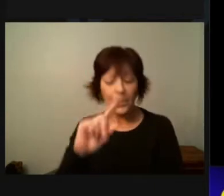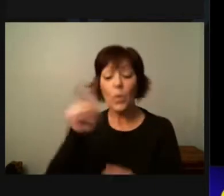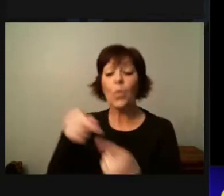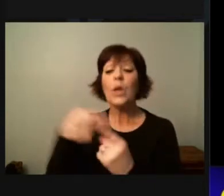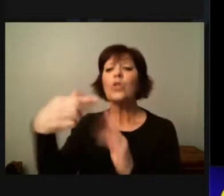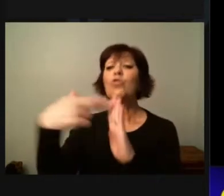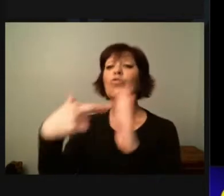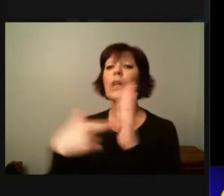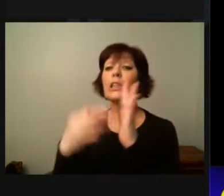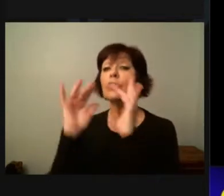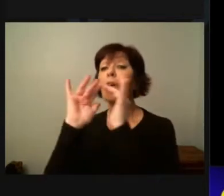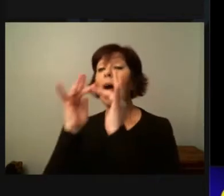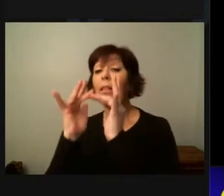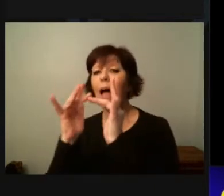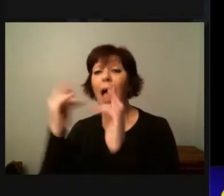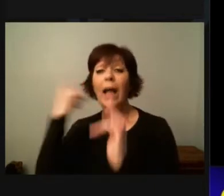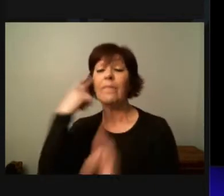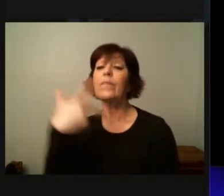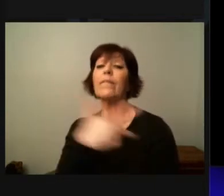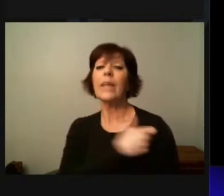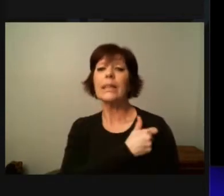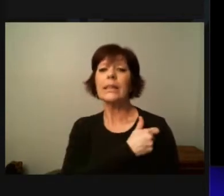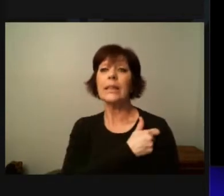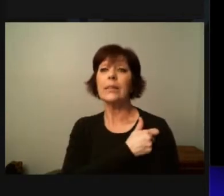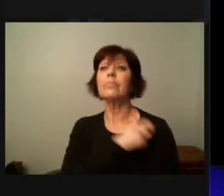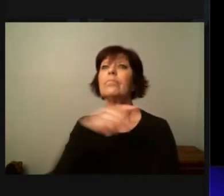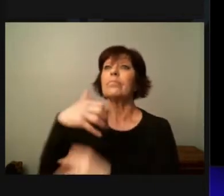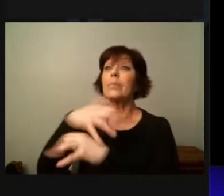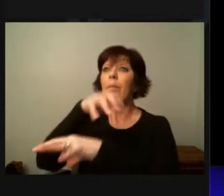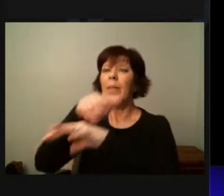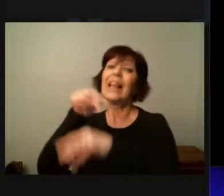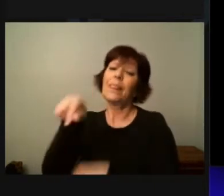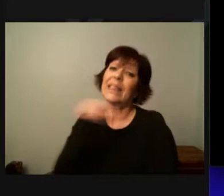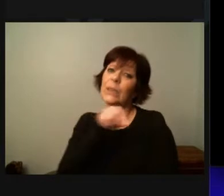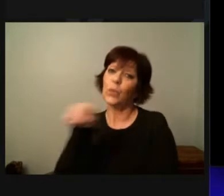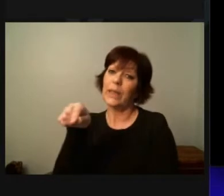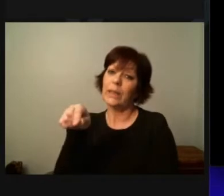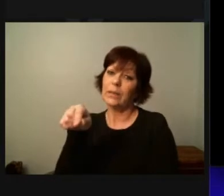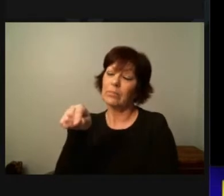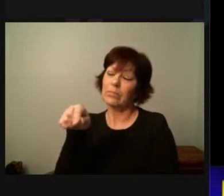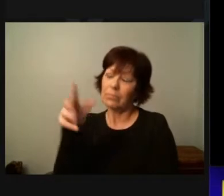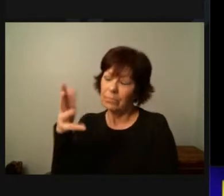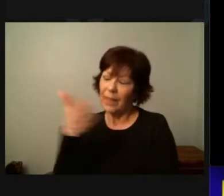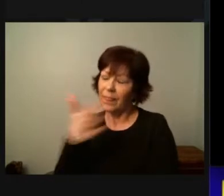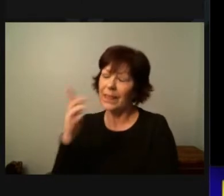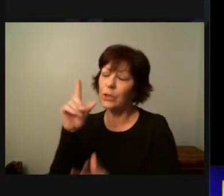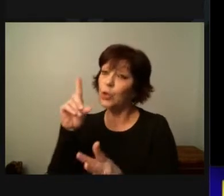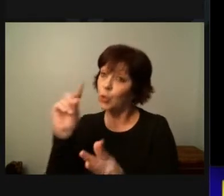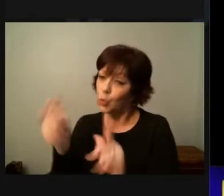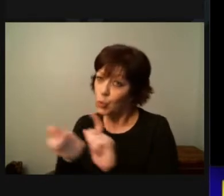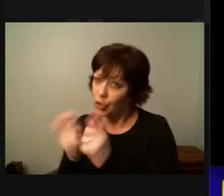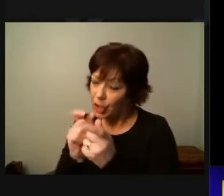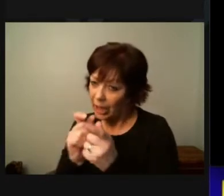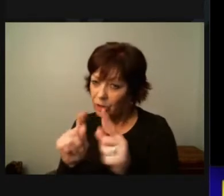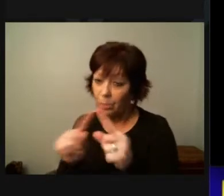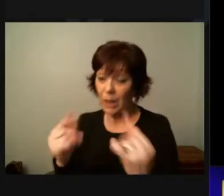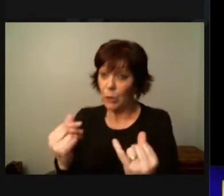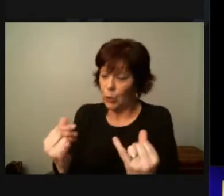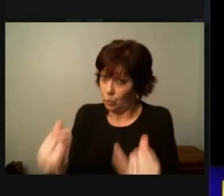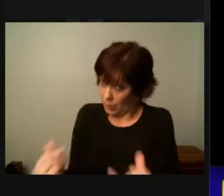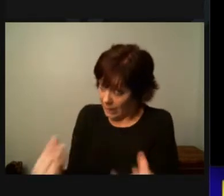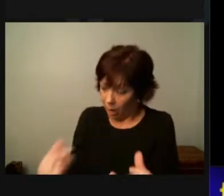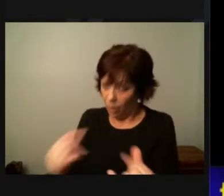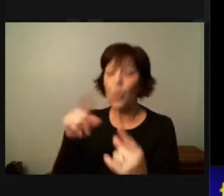register online for a vaccine, at least this week, because things change, but as of today, when